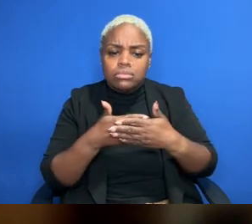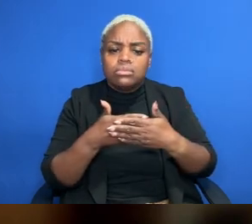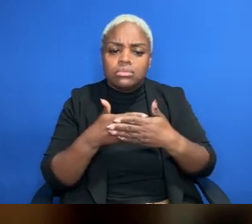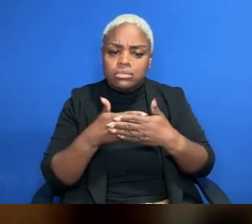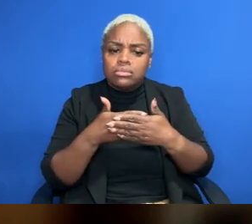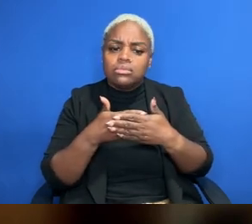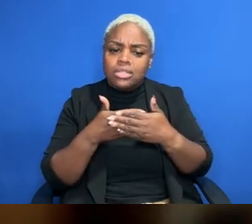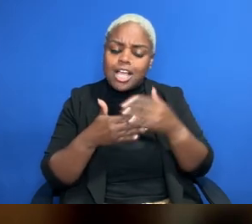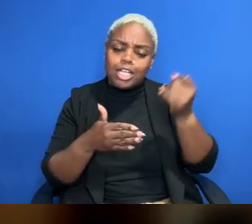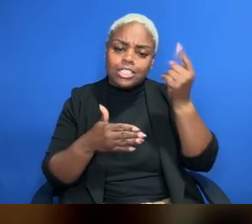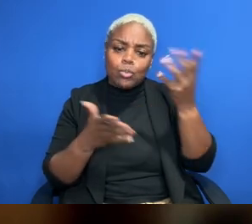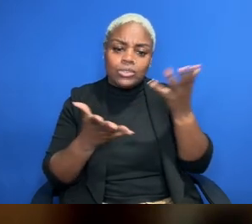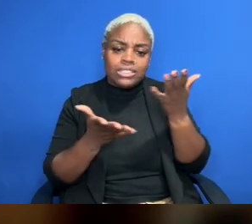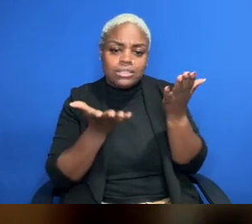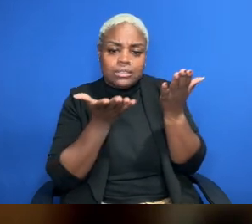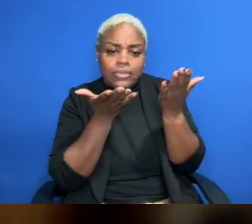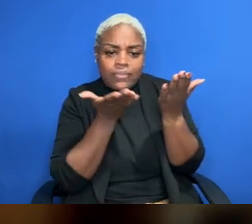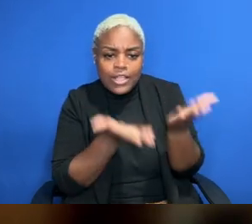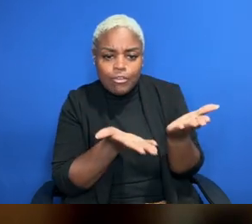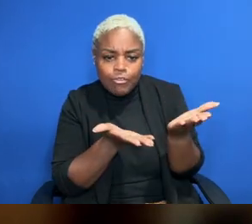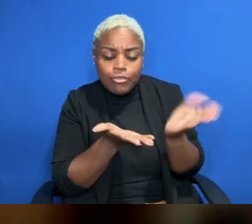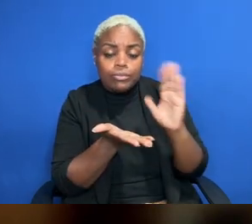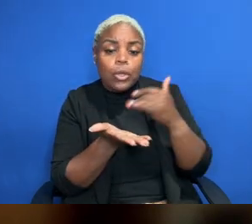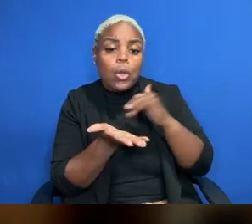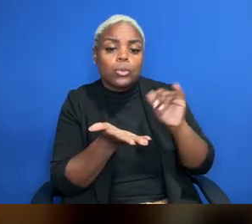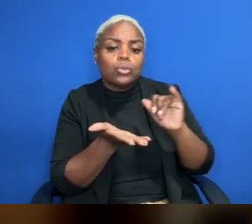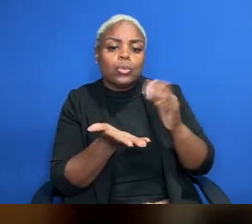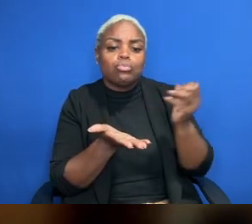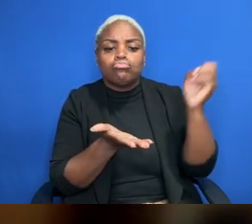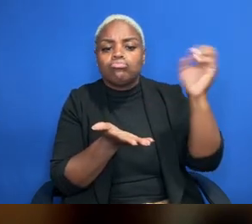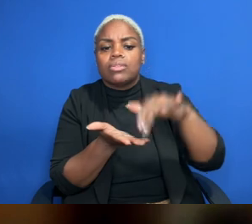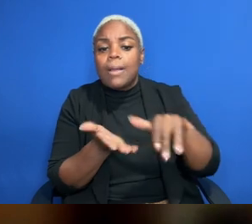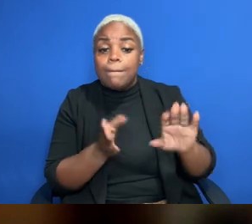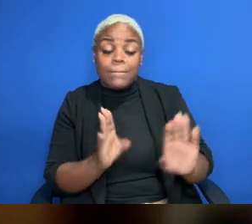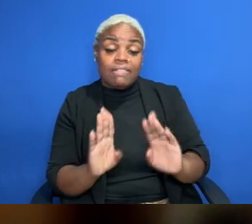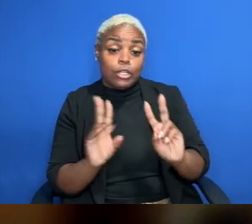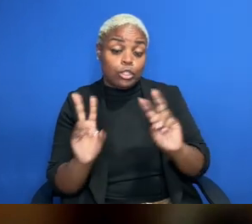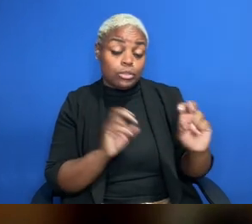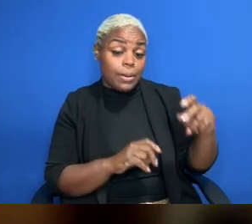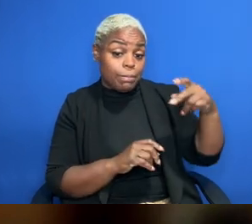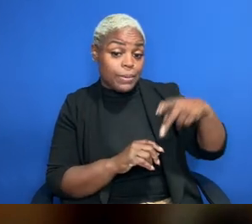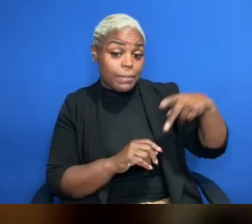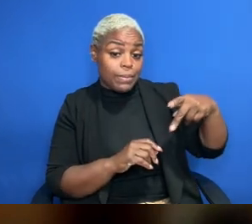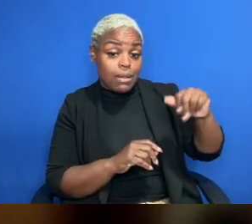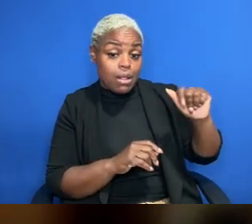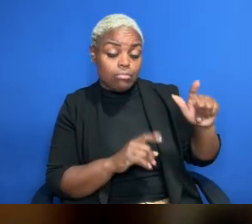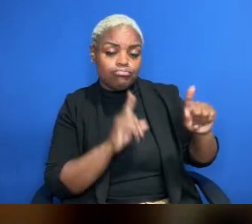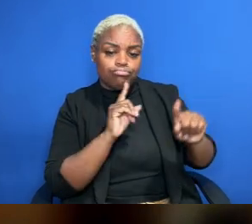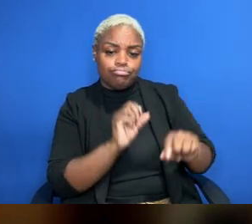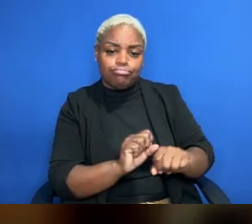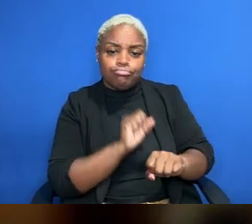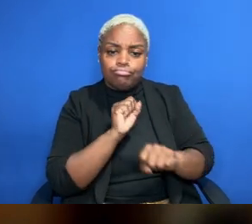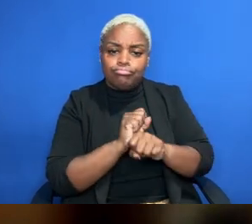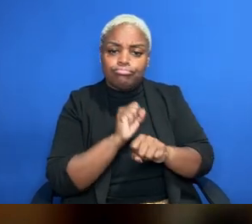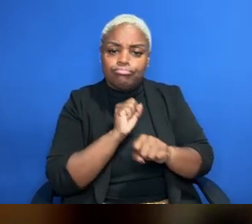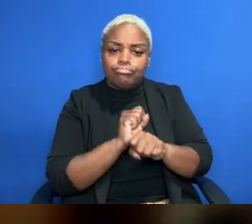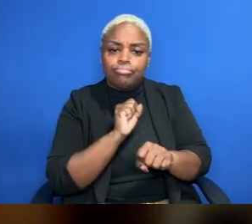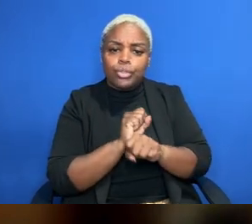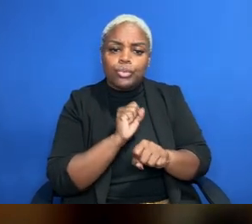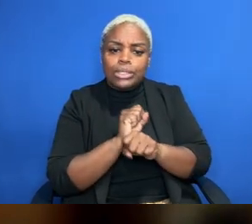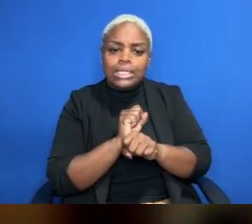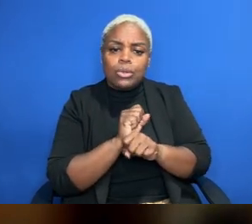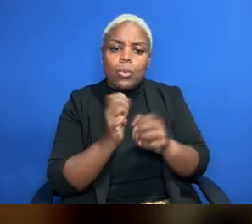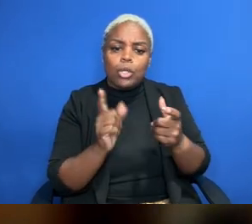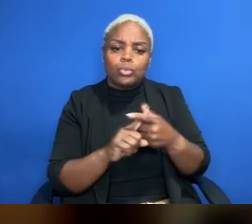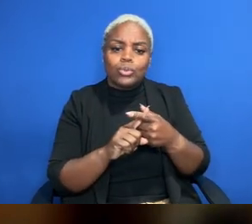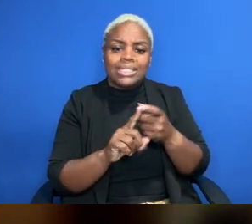next level, right, of understanding what's there. I also want to throw in that behavioral